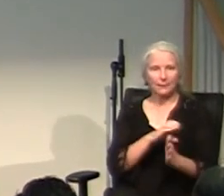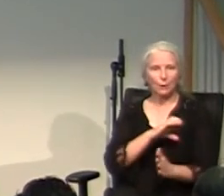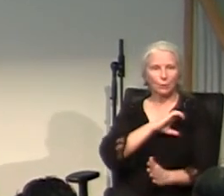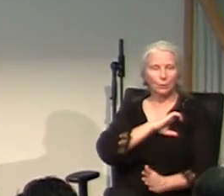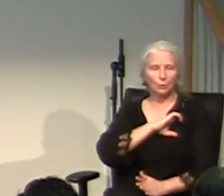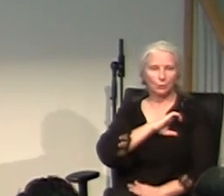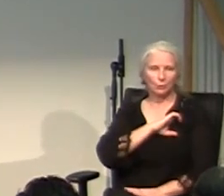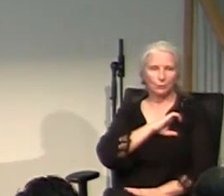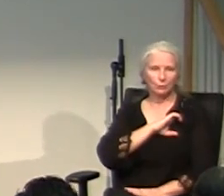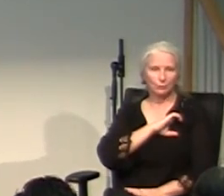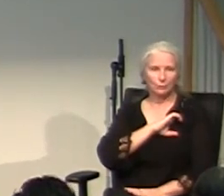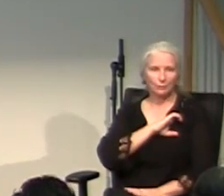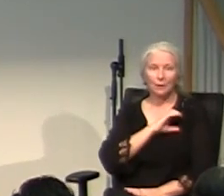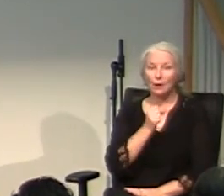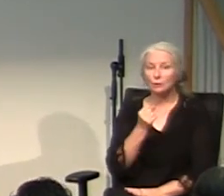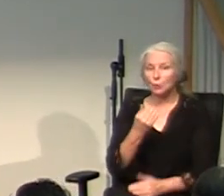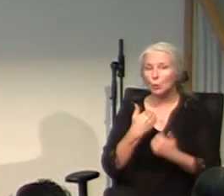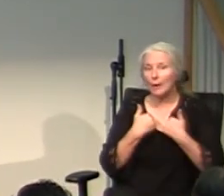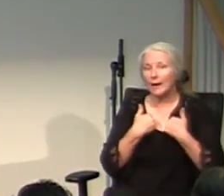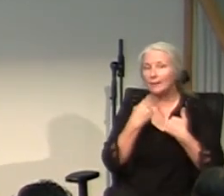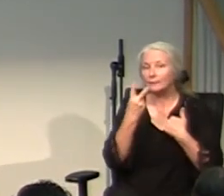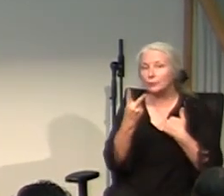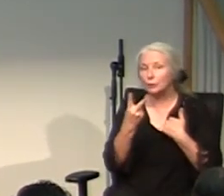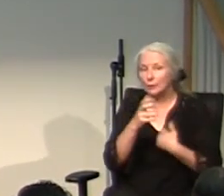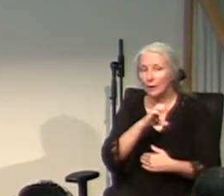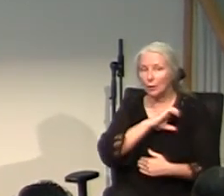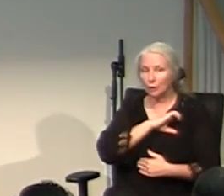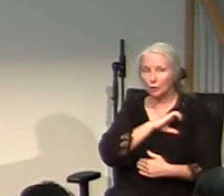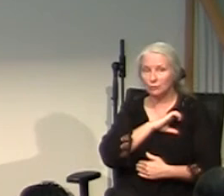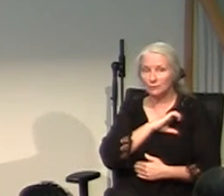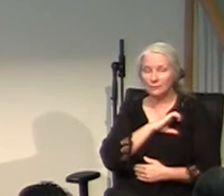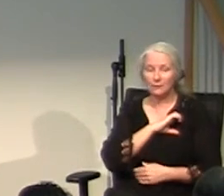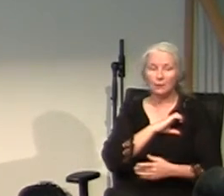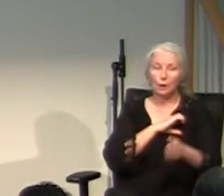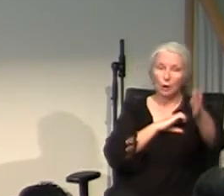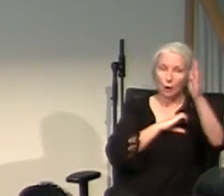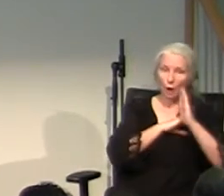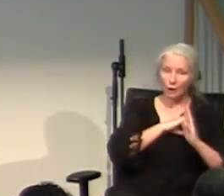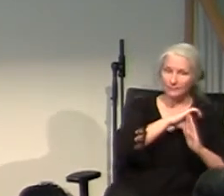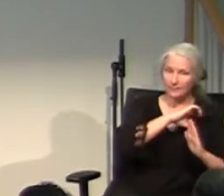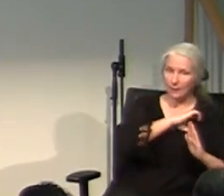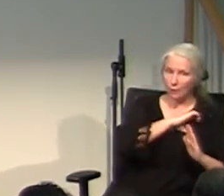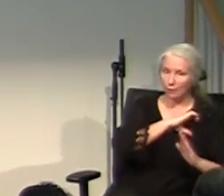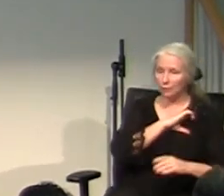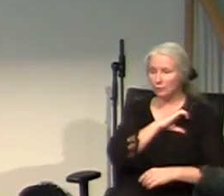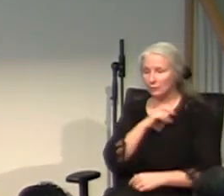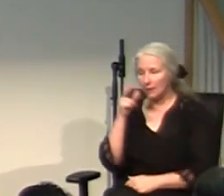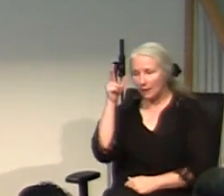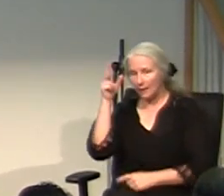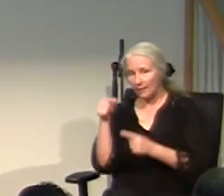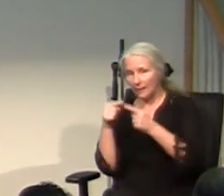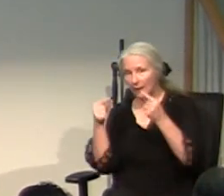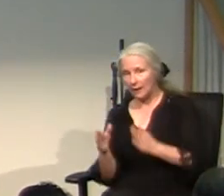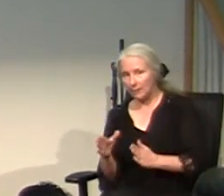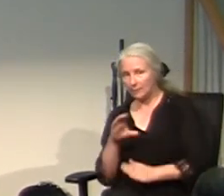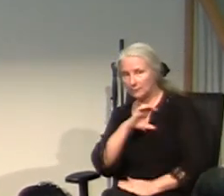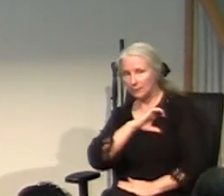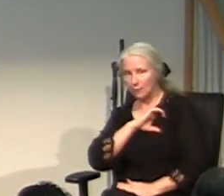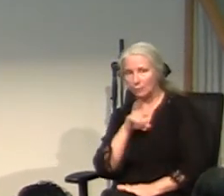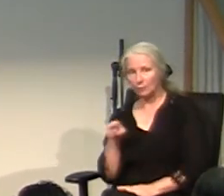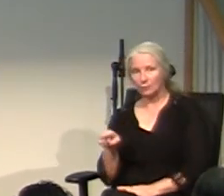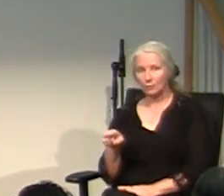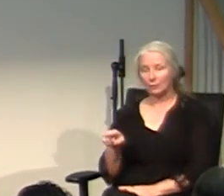And so we're dealing with 2 sets of characters, the character of God and the character of the enemy. And the choice will be ours in the